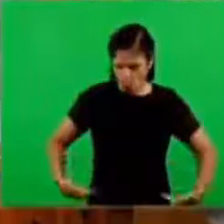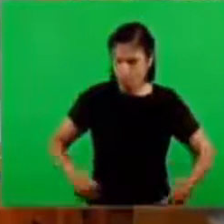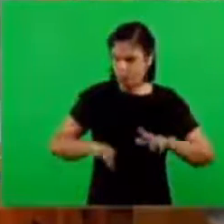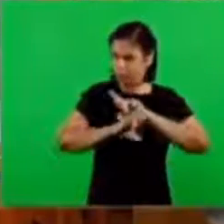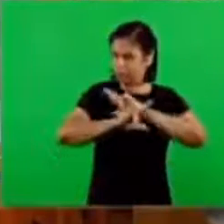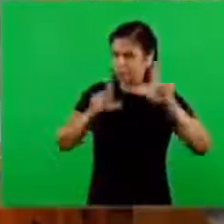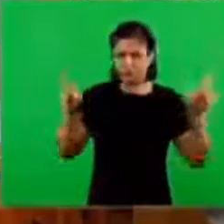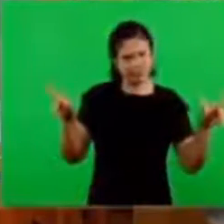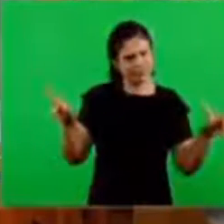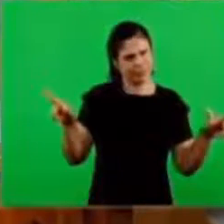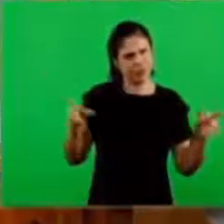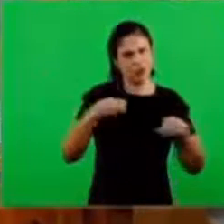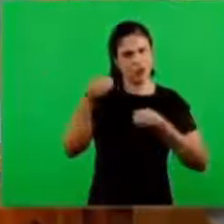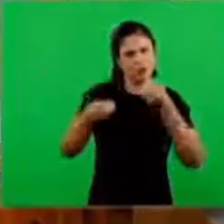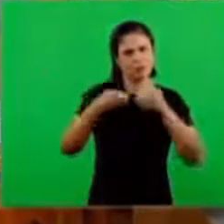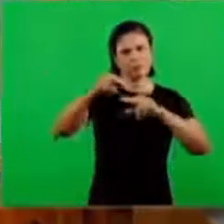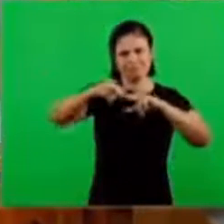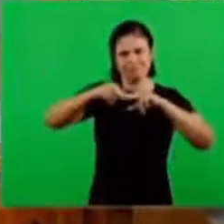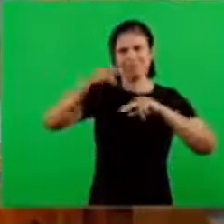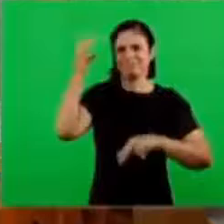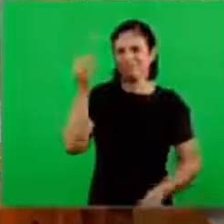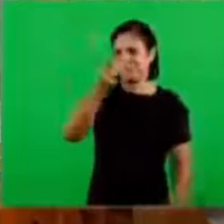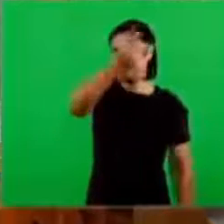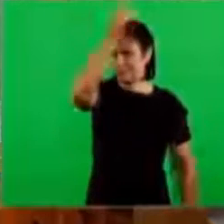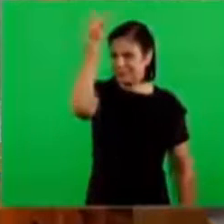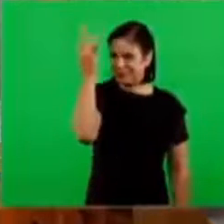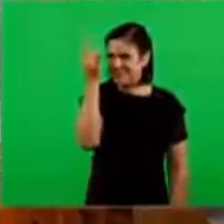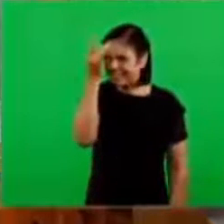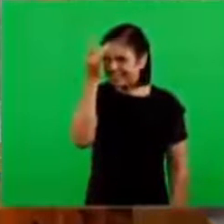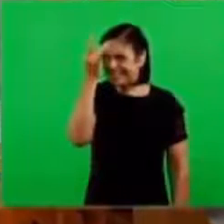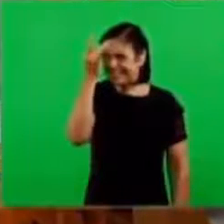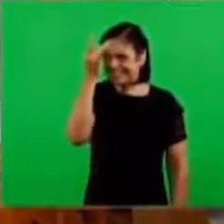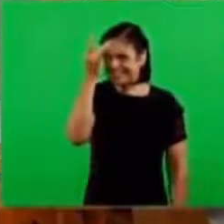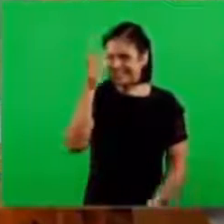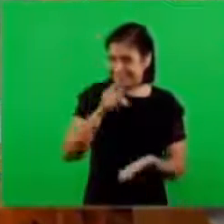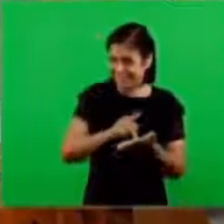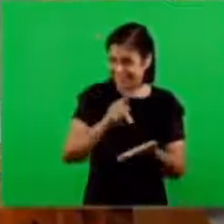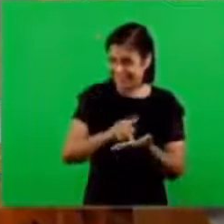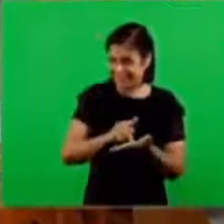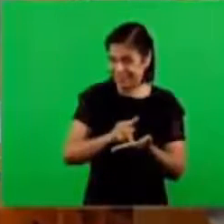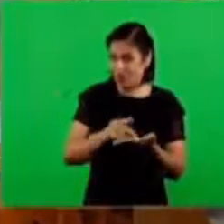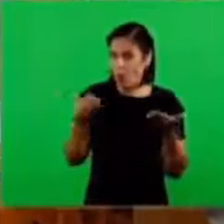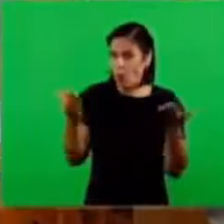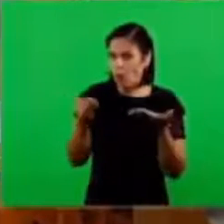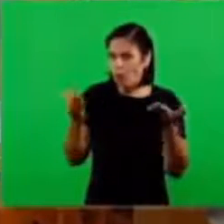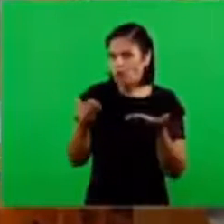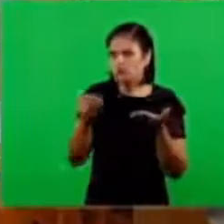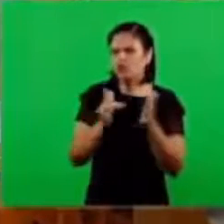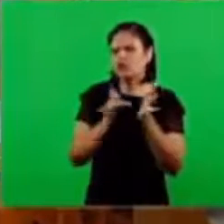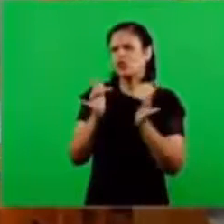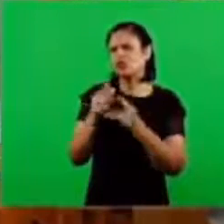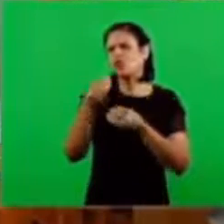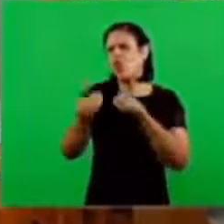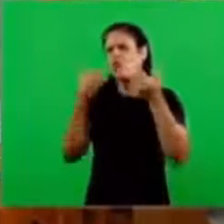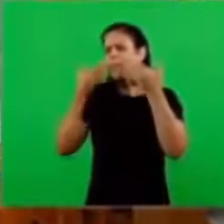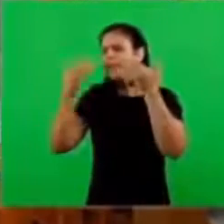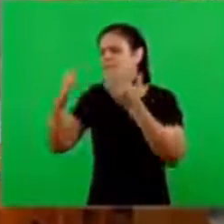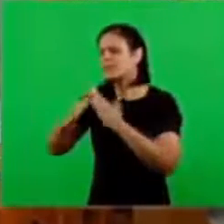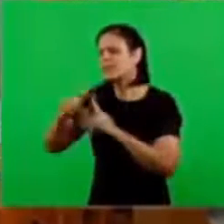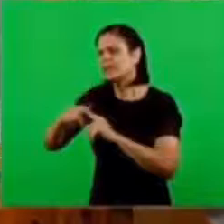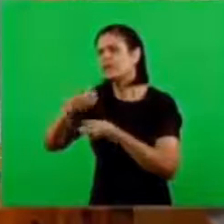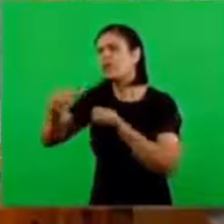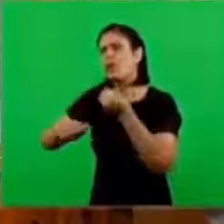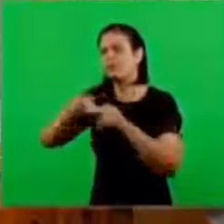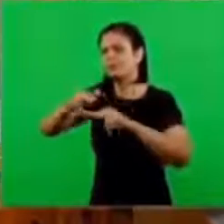body, but through the Holy Spirit. So he began now to reveal to the church